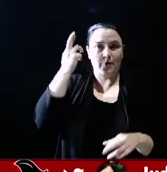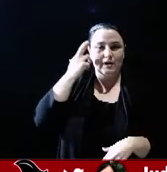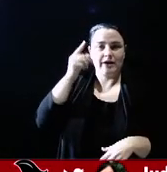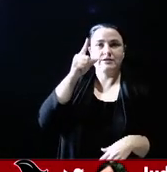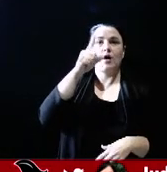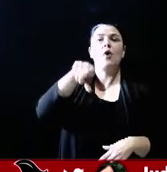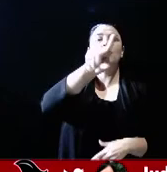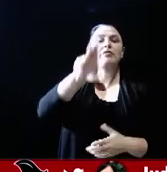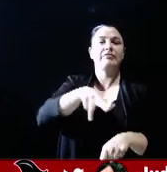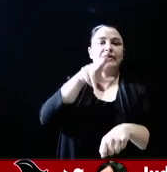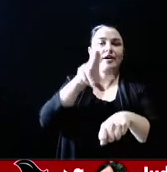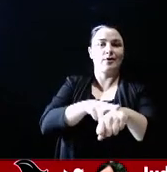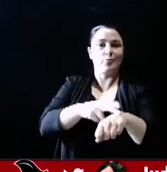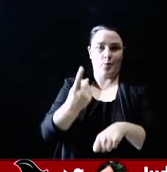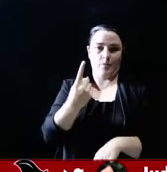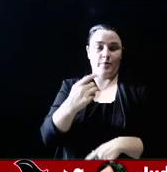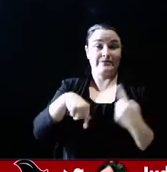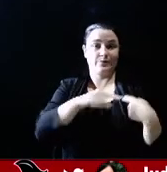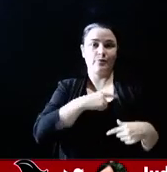we're the ones living in a dystopian reality.